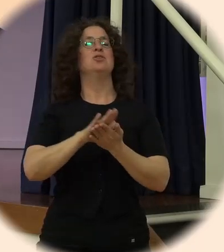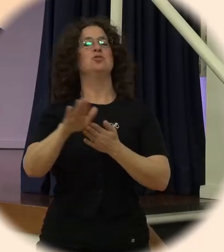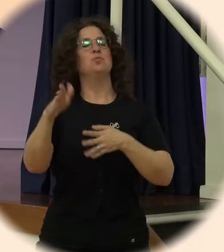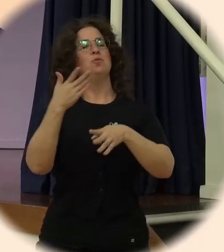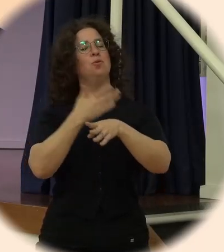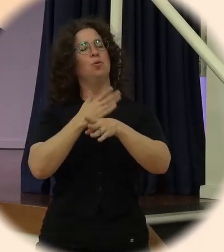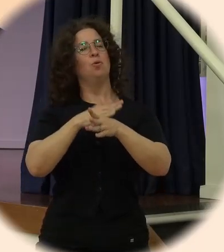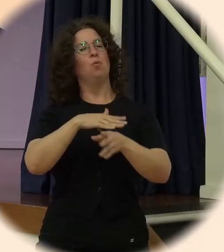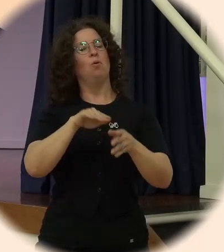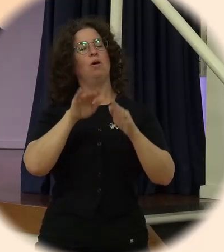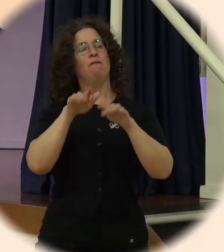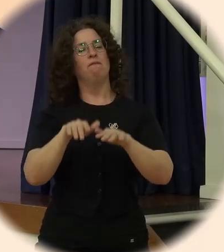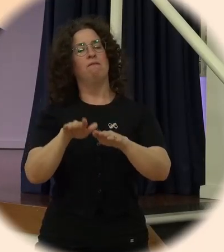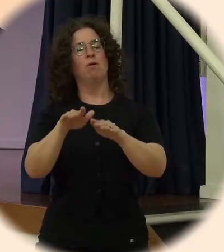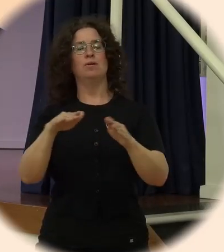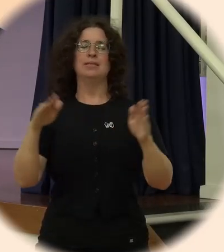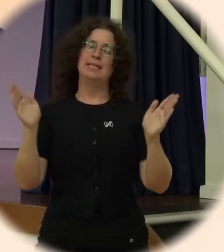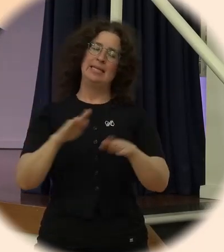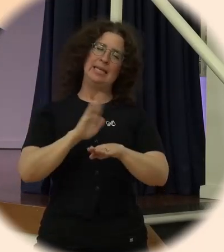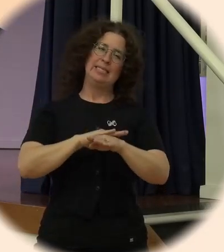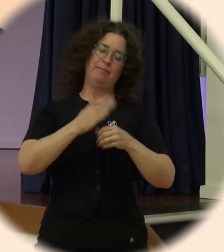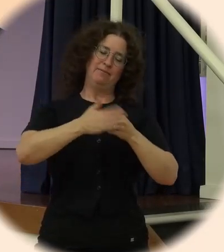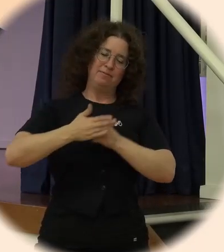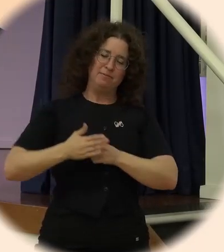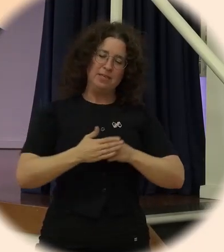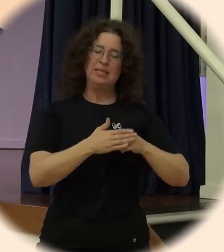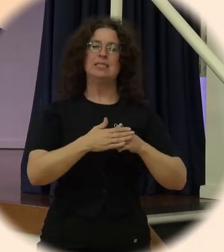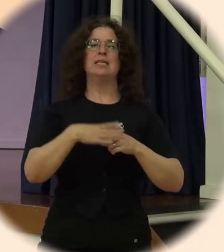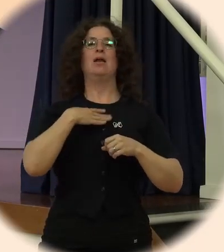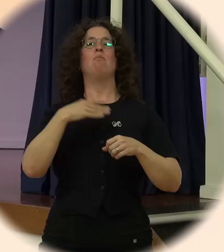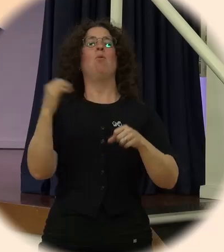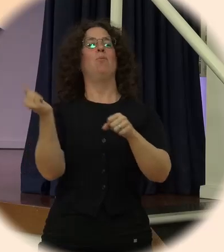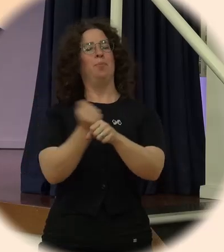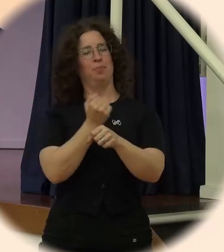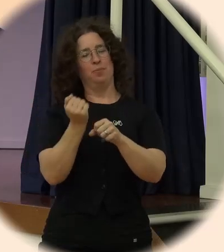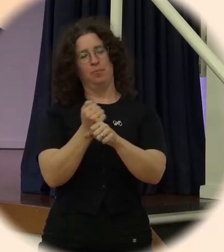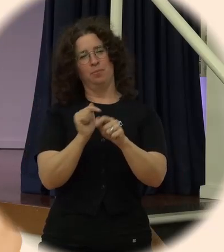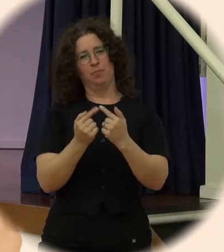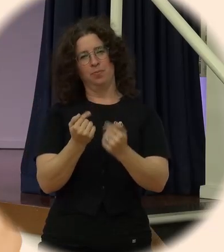less time fixing builds and more time creating great games.